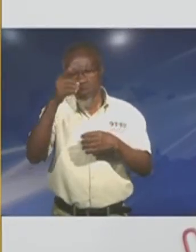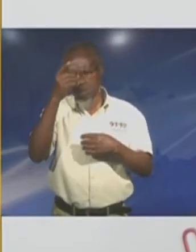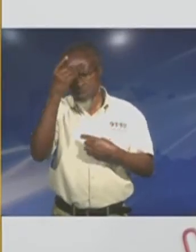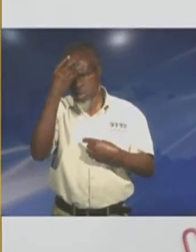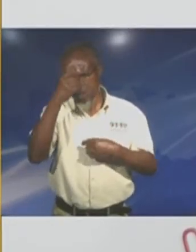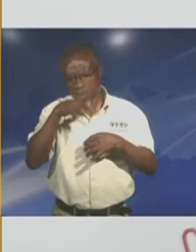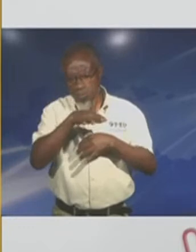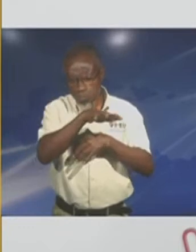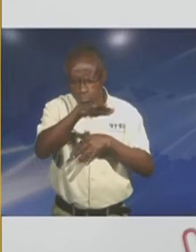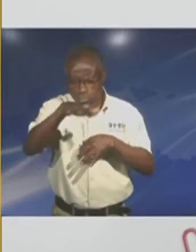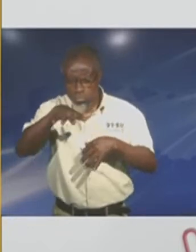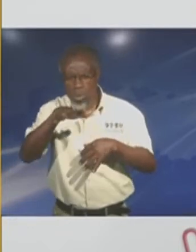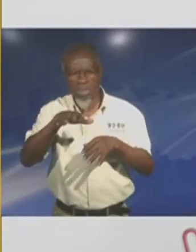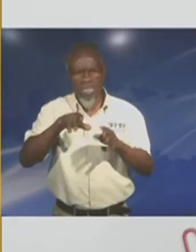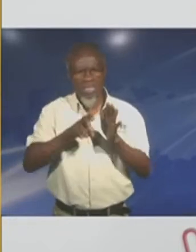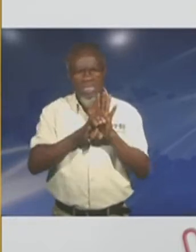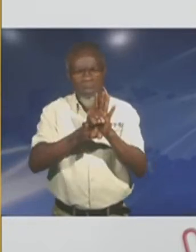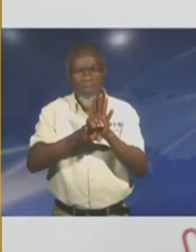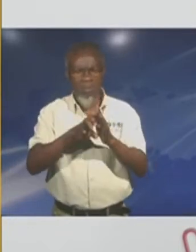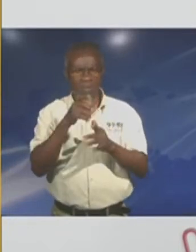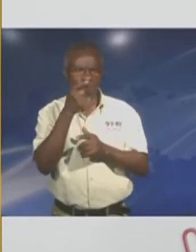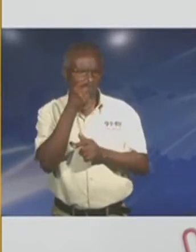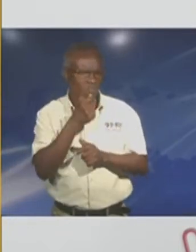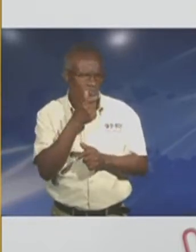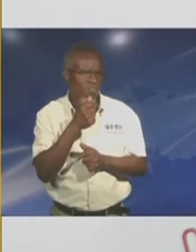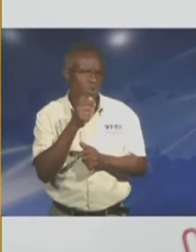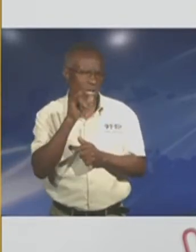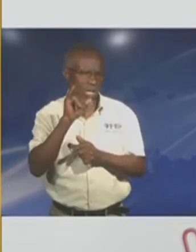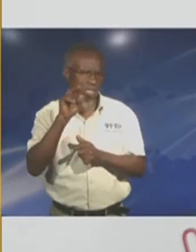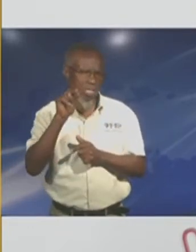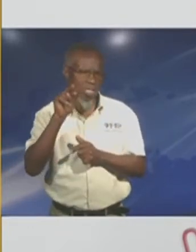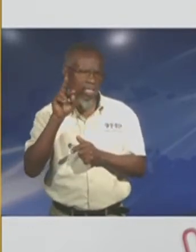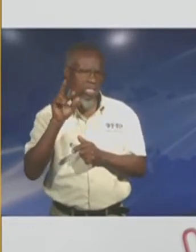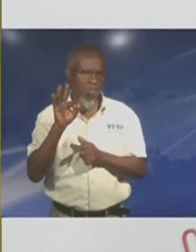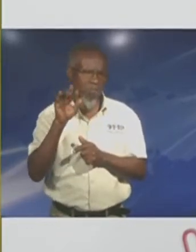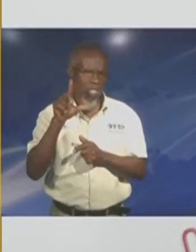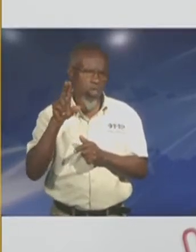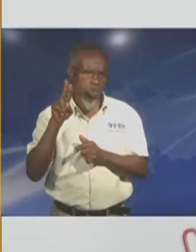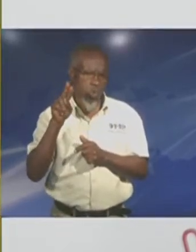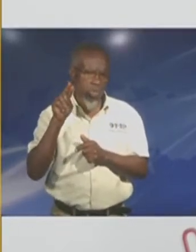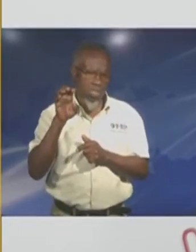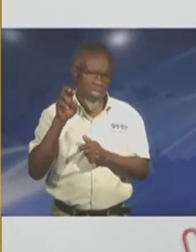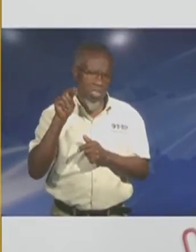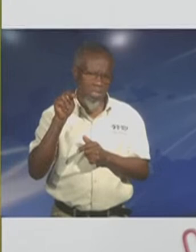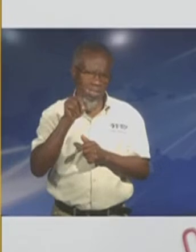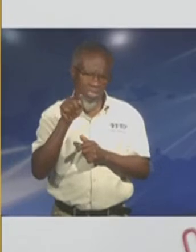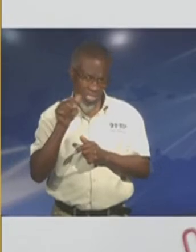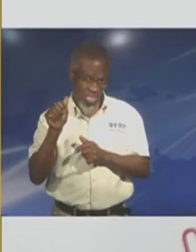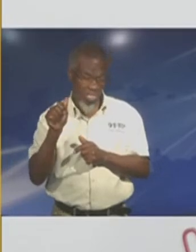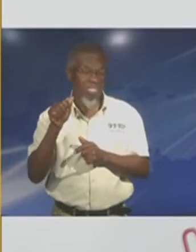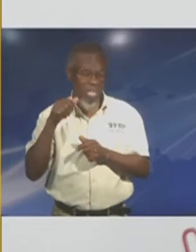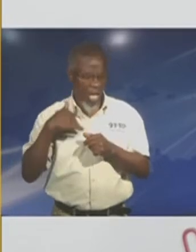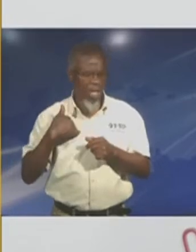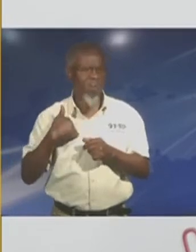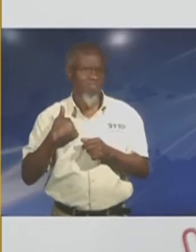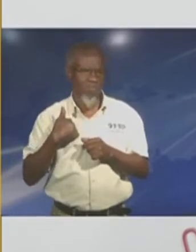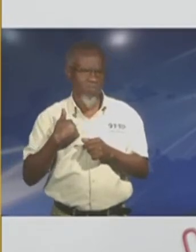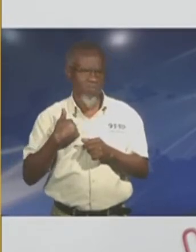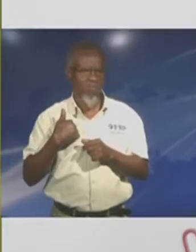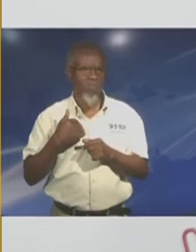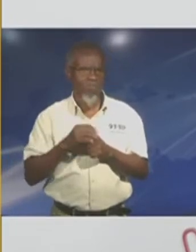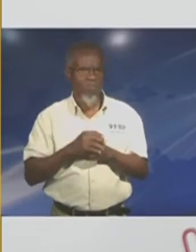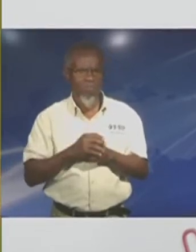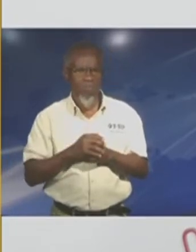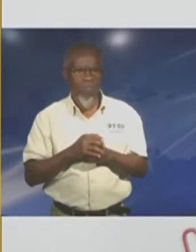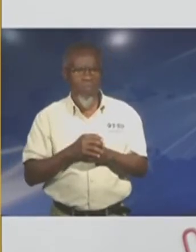population as well. And we are noting that the current circulating subtype seems to be more the H3N2 than anything